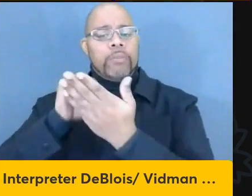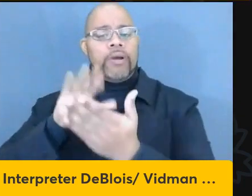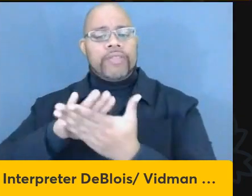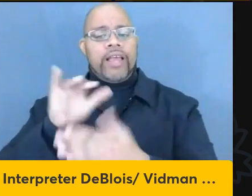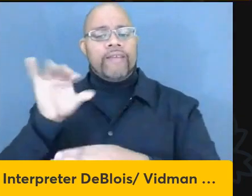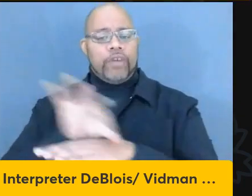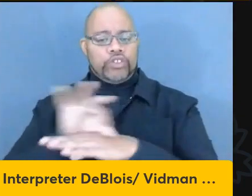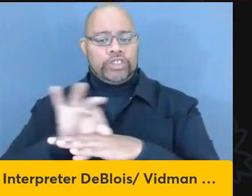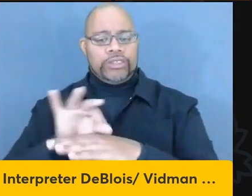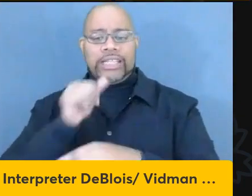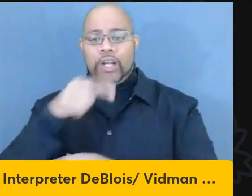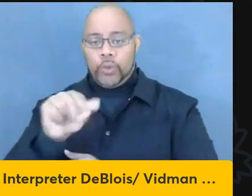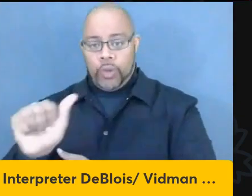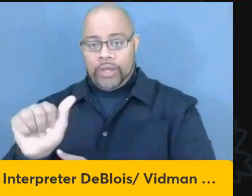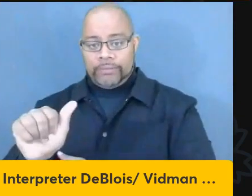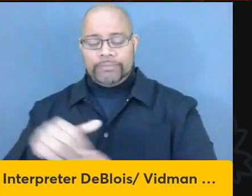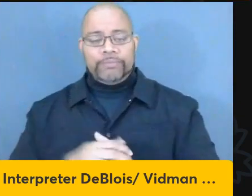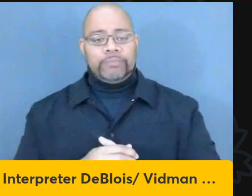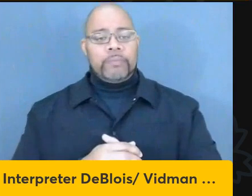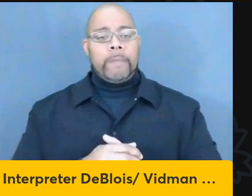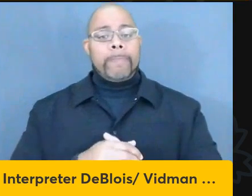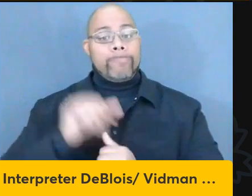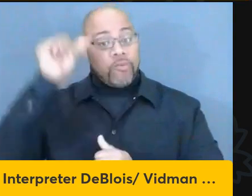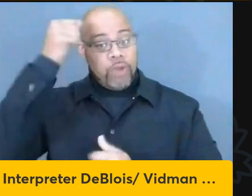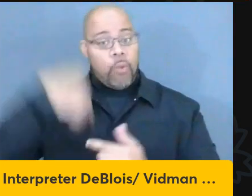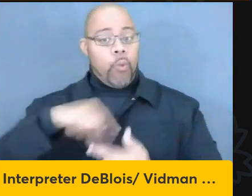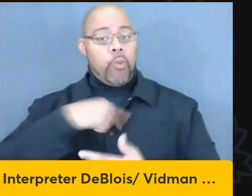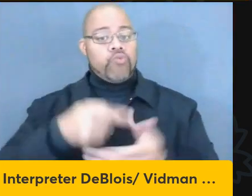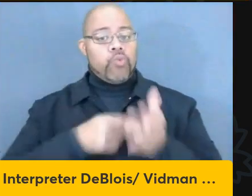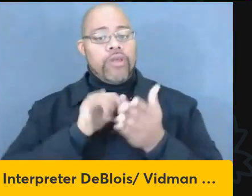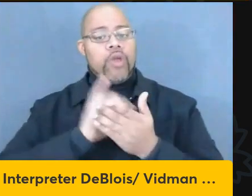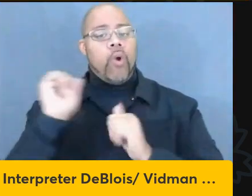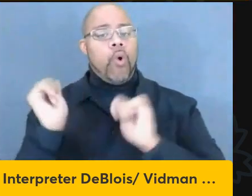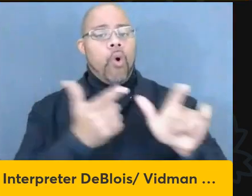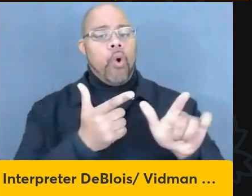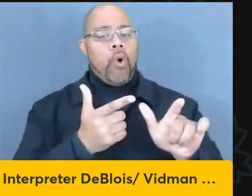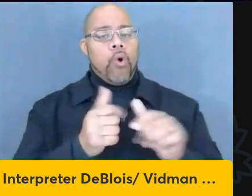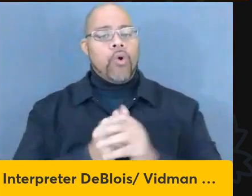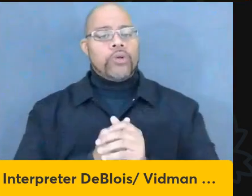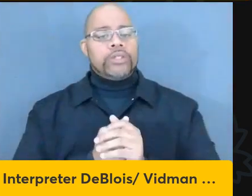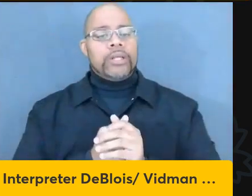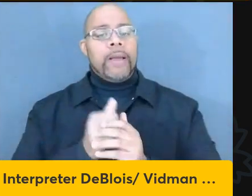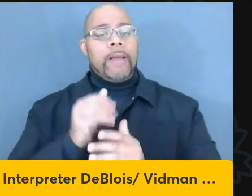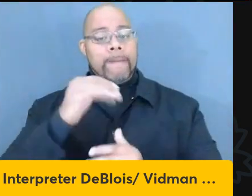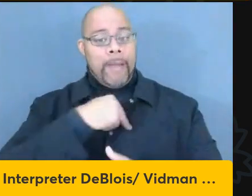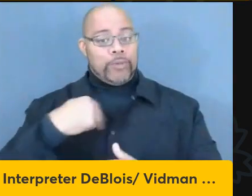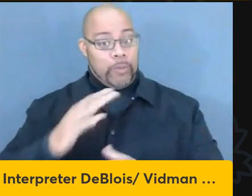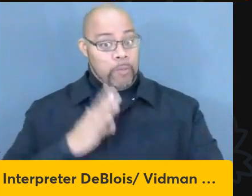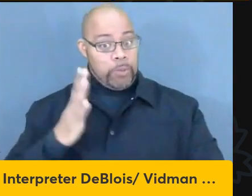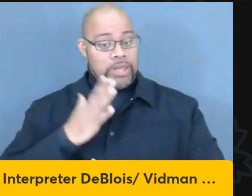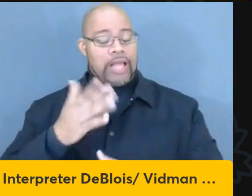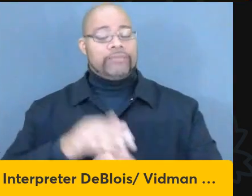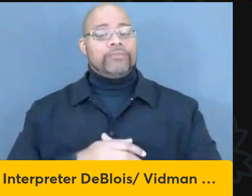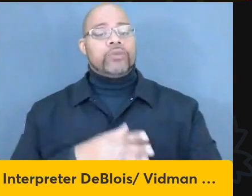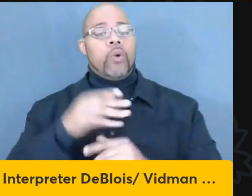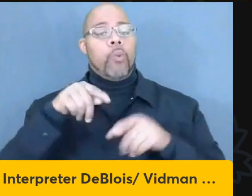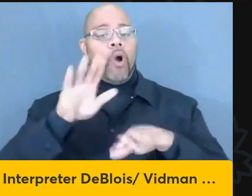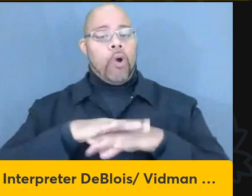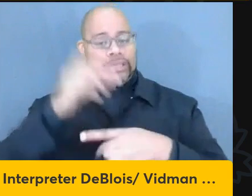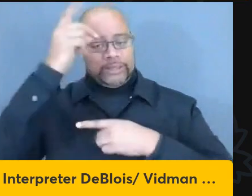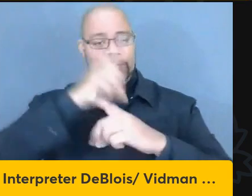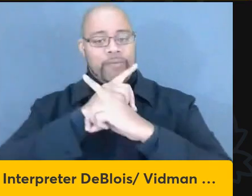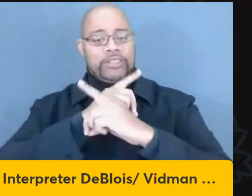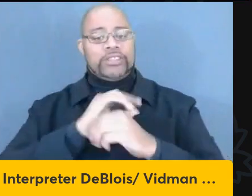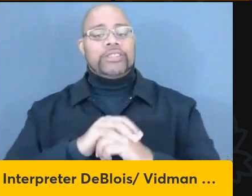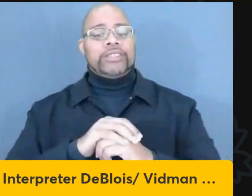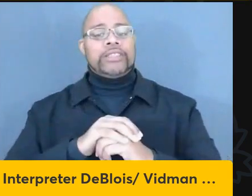not the Q&A. As a reminder, we will require that all audience members be polite and respectful while in the Black and Immuno space, and if we see